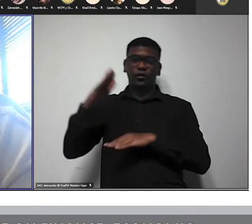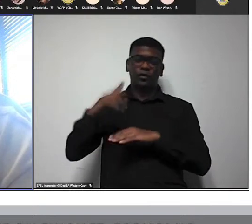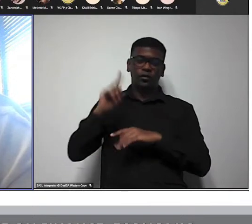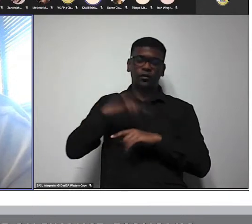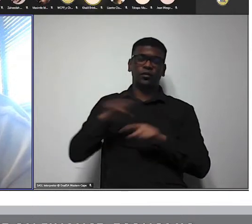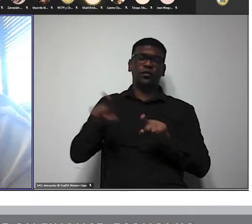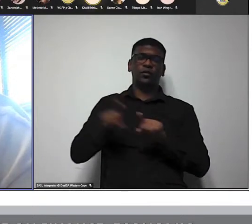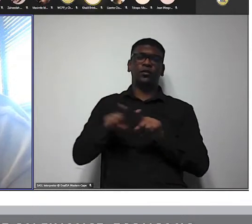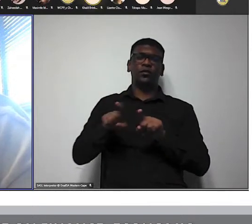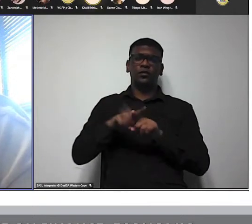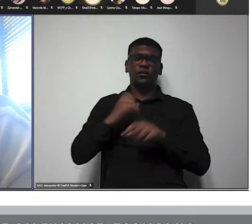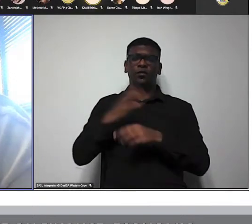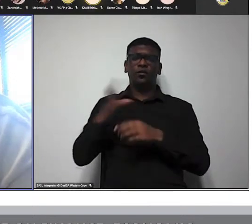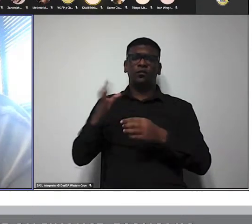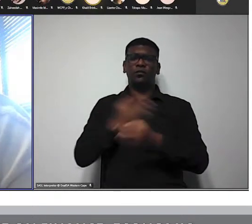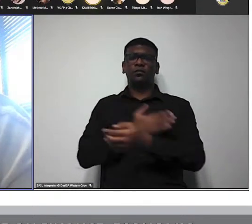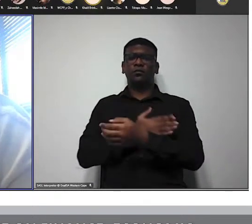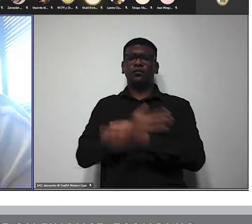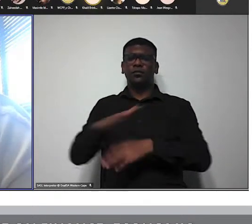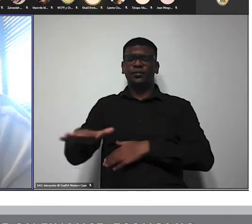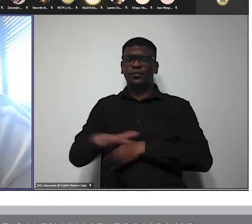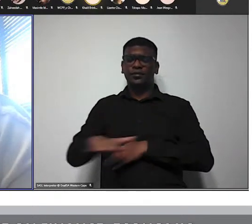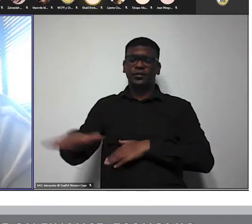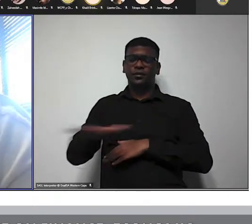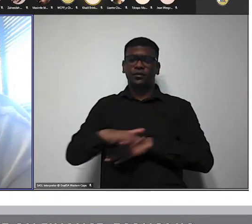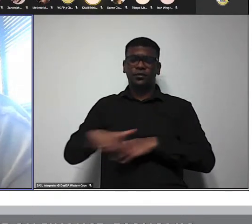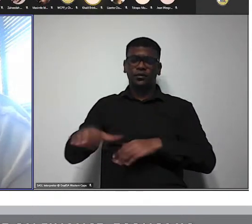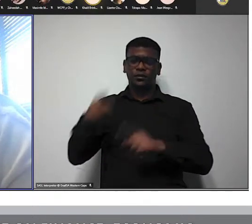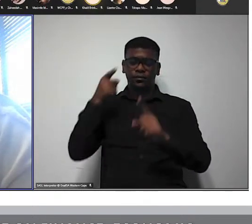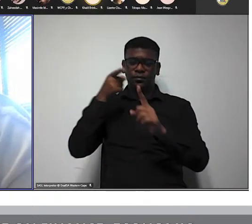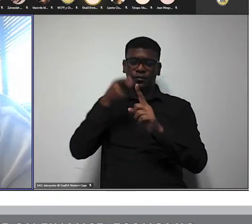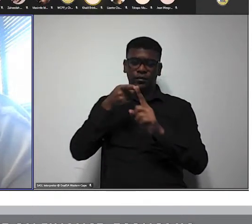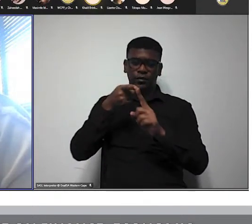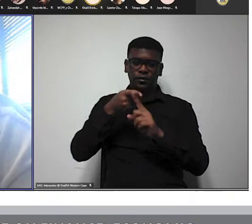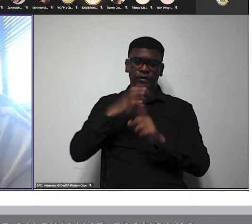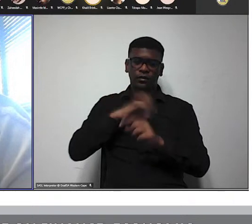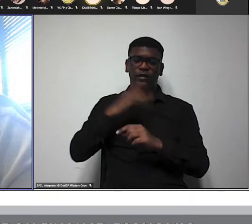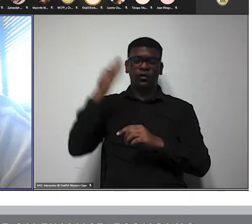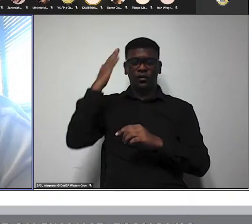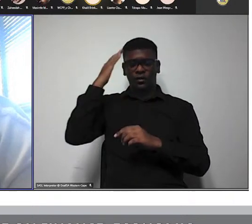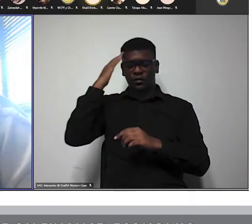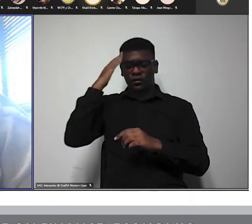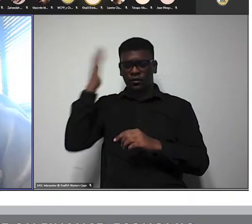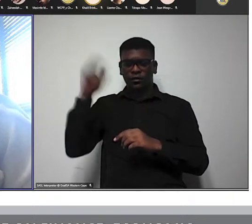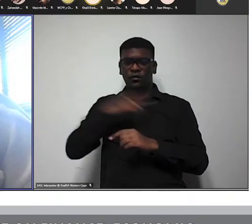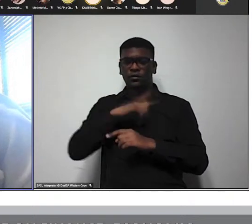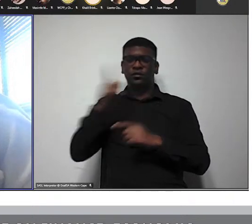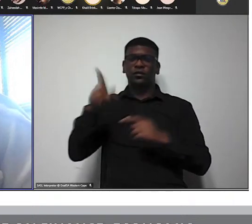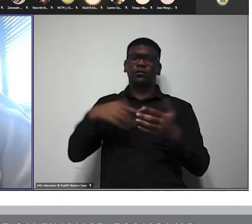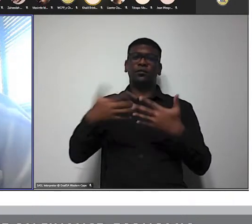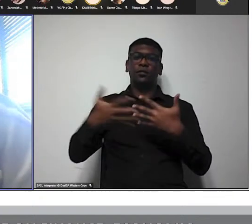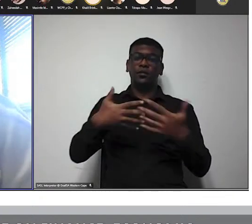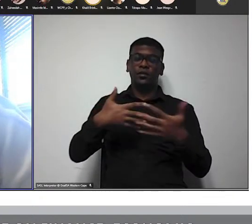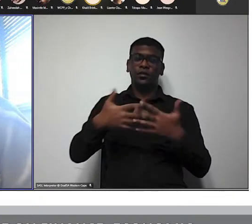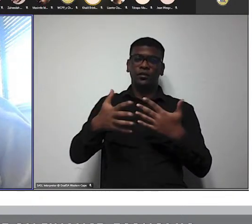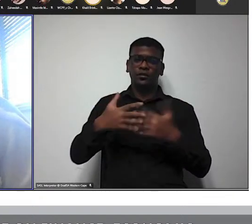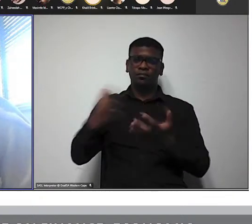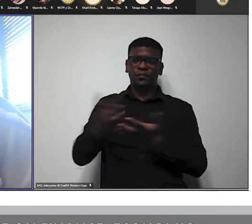primary point of view, I know for a fact that some actually of the products, it actually takes a